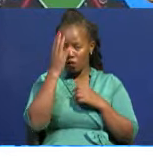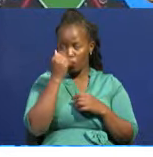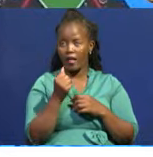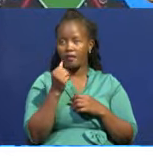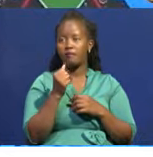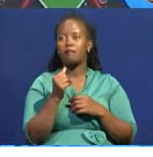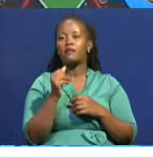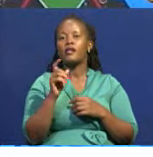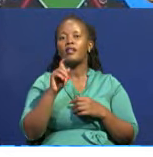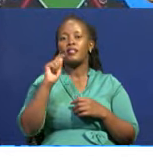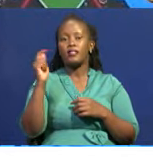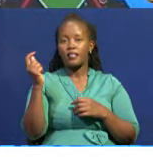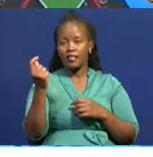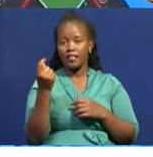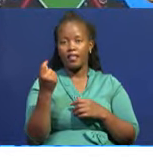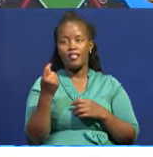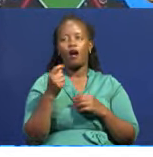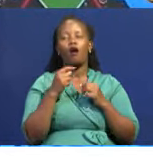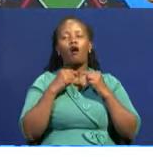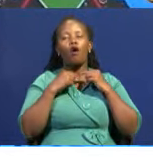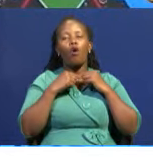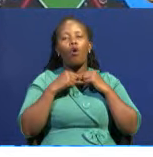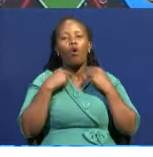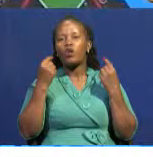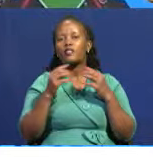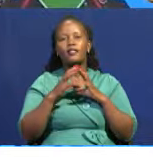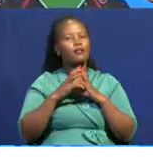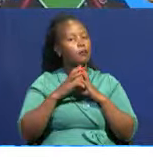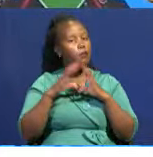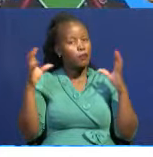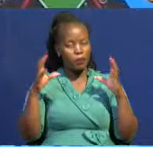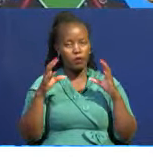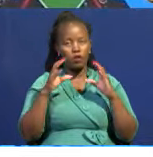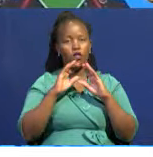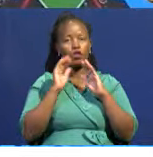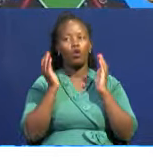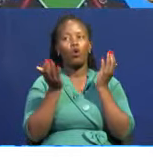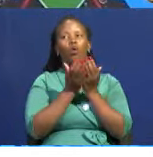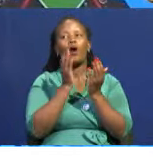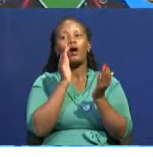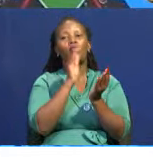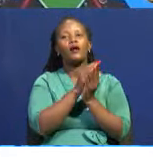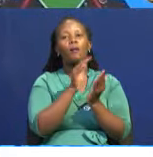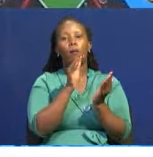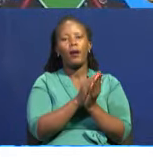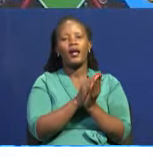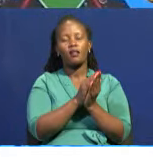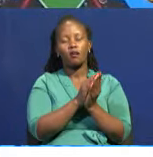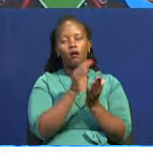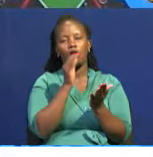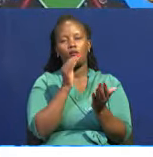host to the largest World Bank office outside Washington.